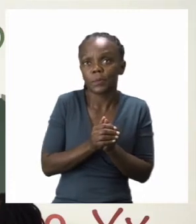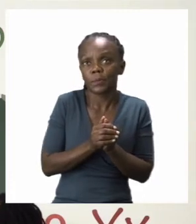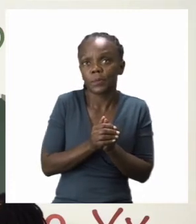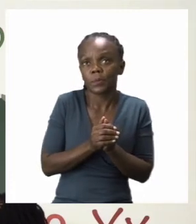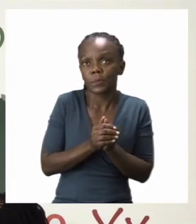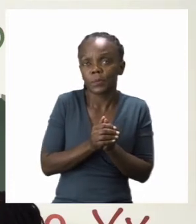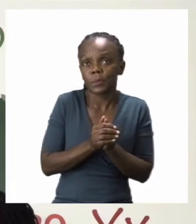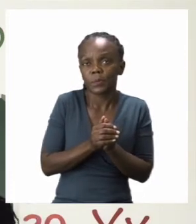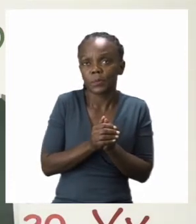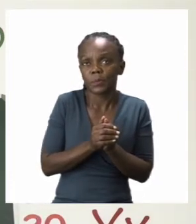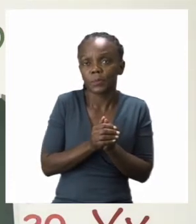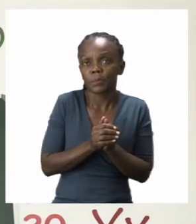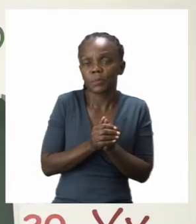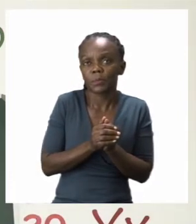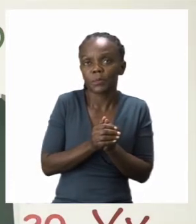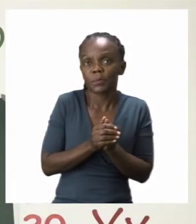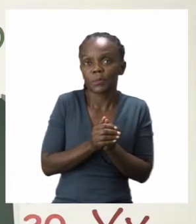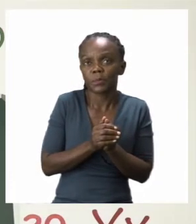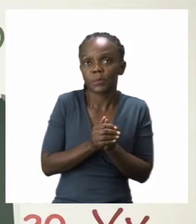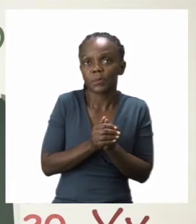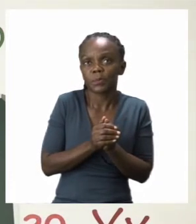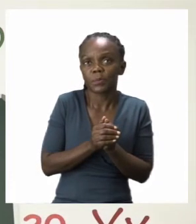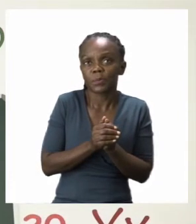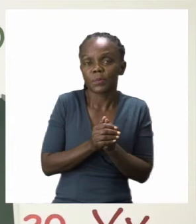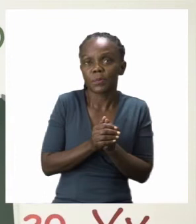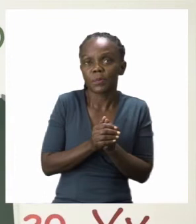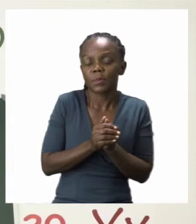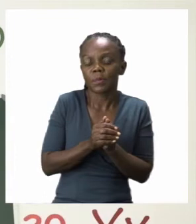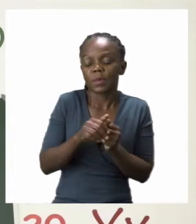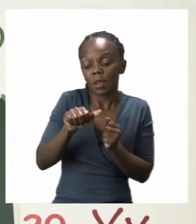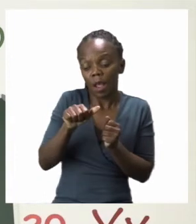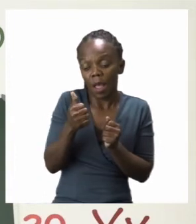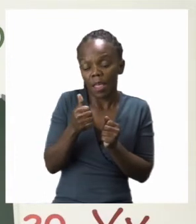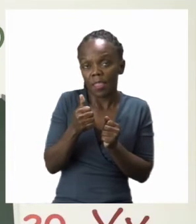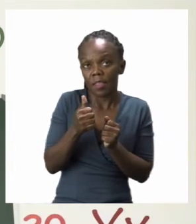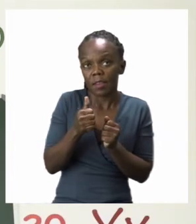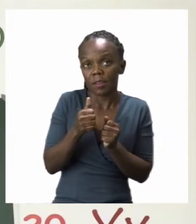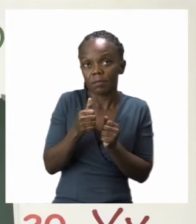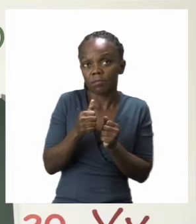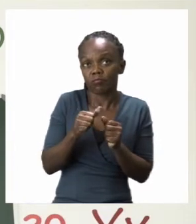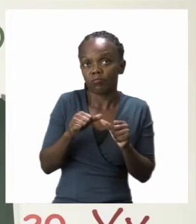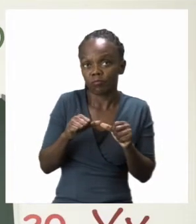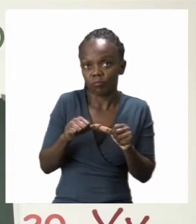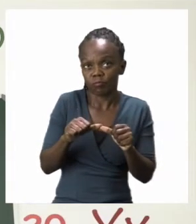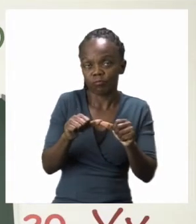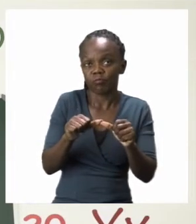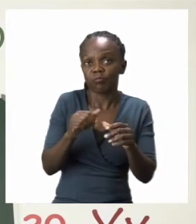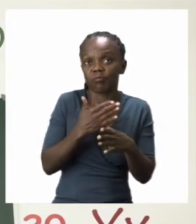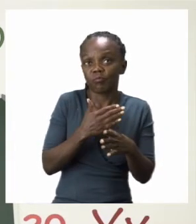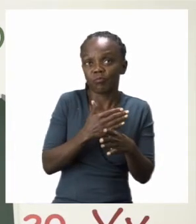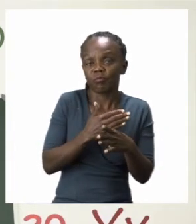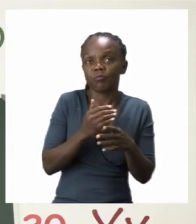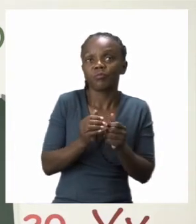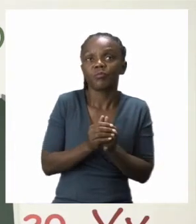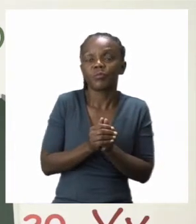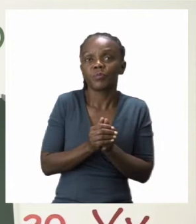There we go. Now the rest of the sums you are going to do by yourselves. I'd like you to